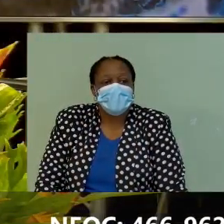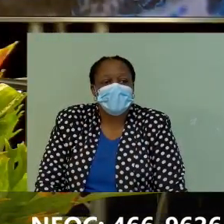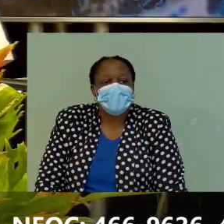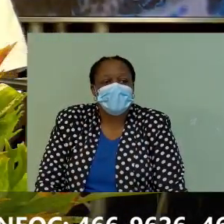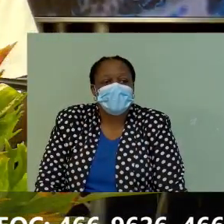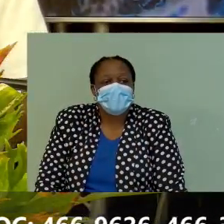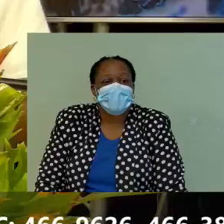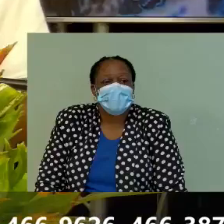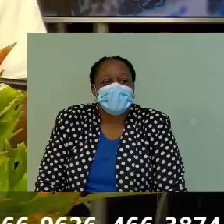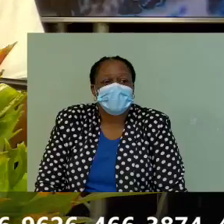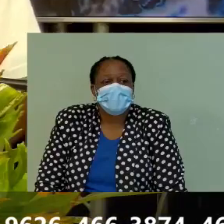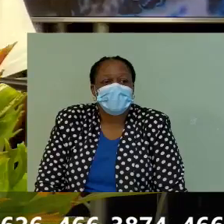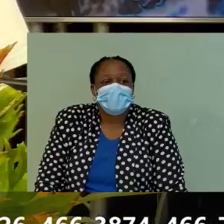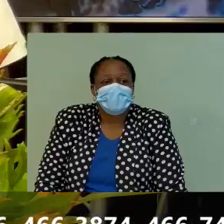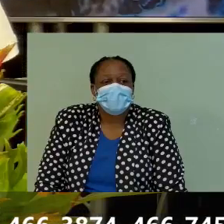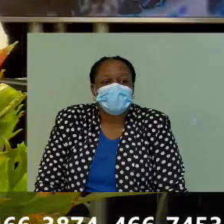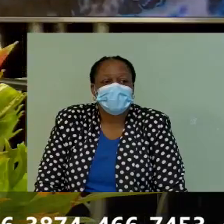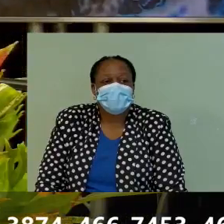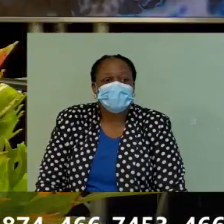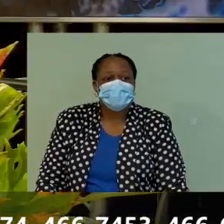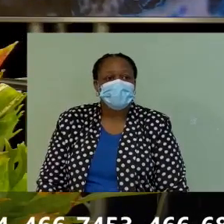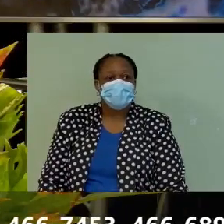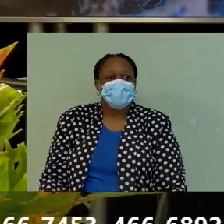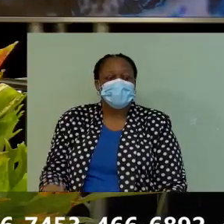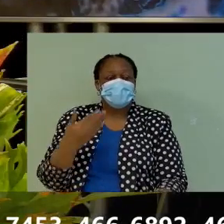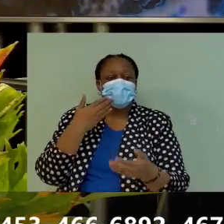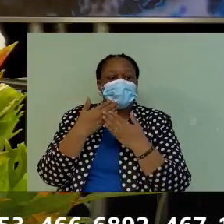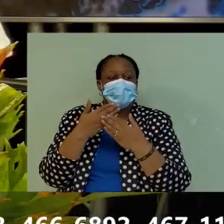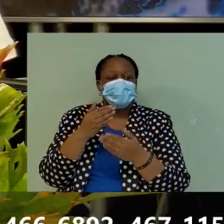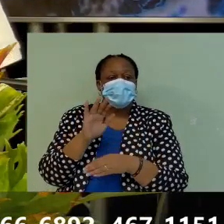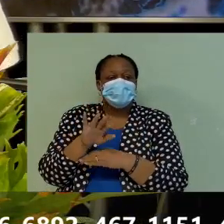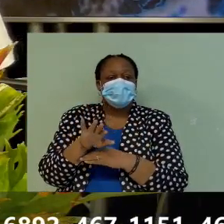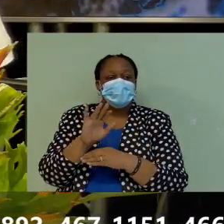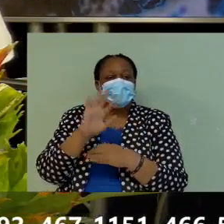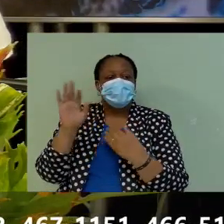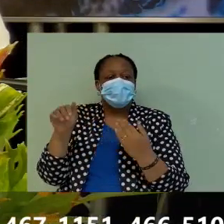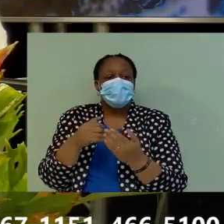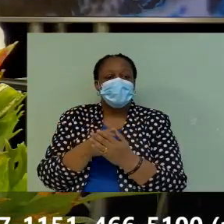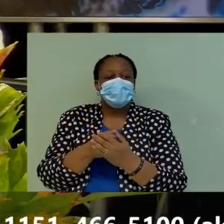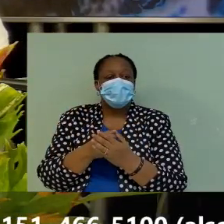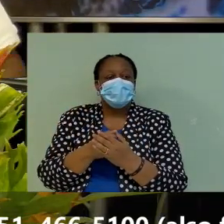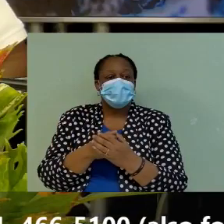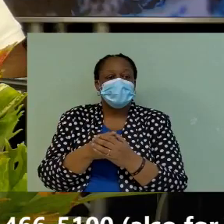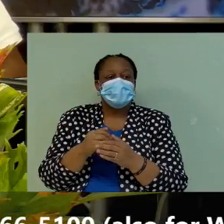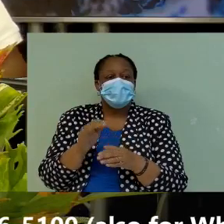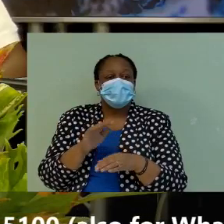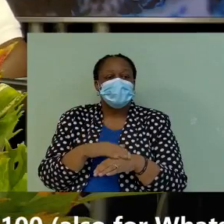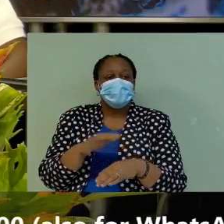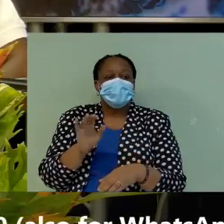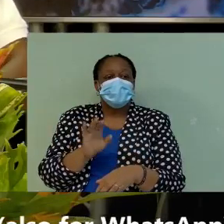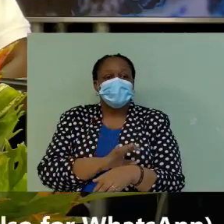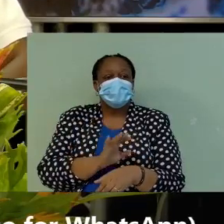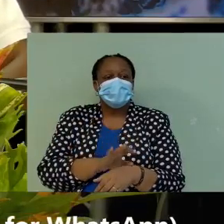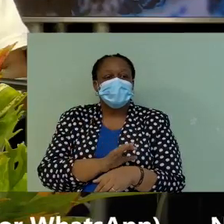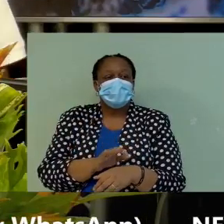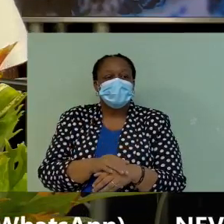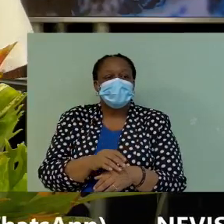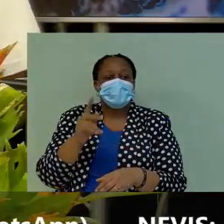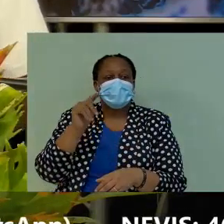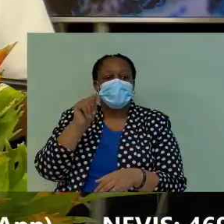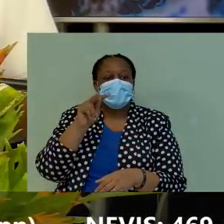Thank you, Mr. Williams. Good afternoon, all. Those who are tuning via internet, watching